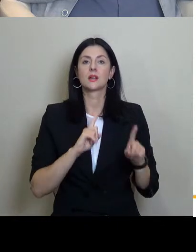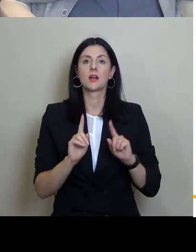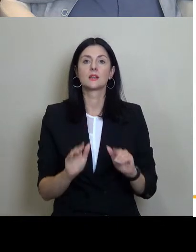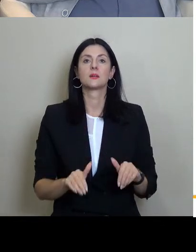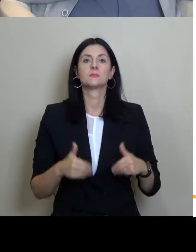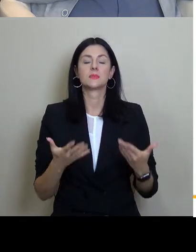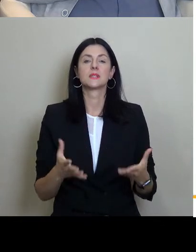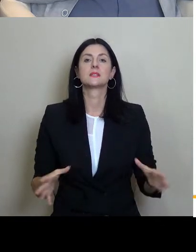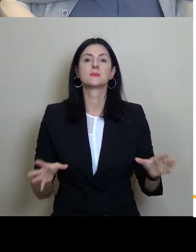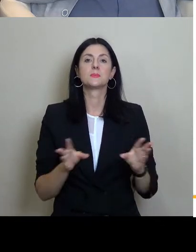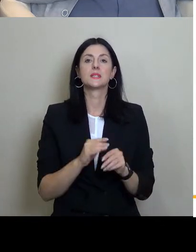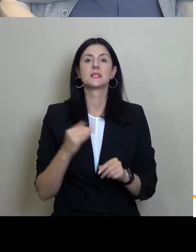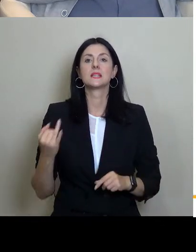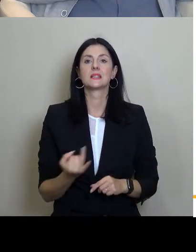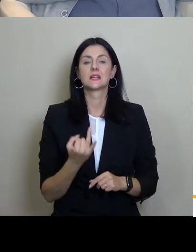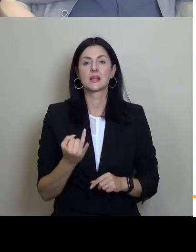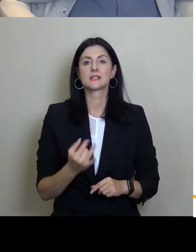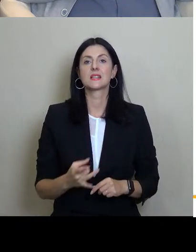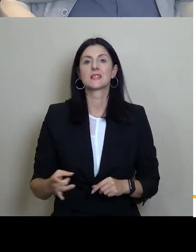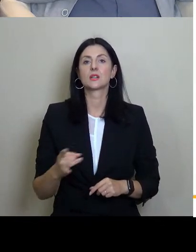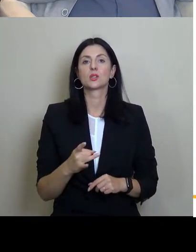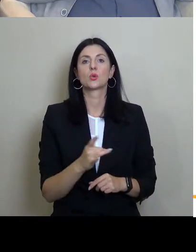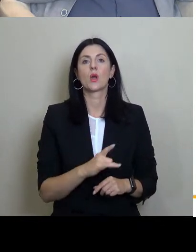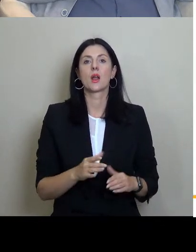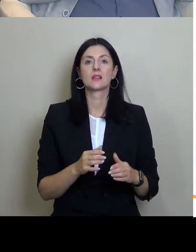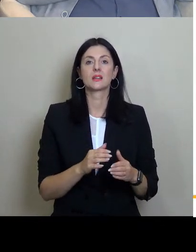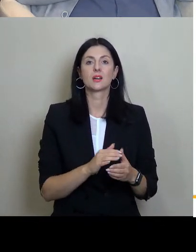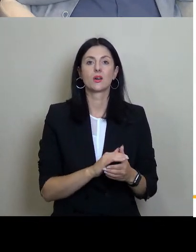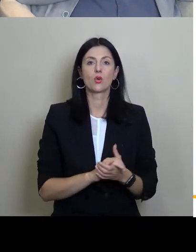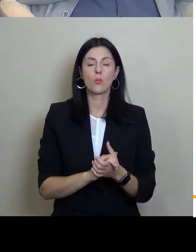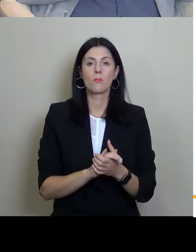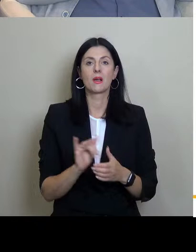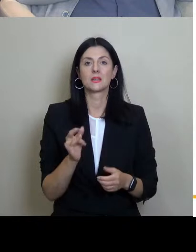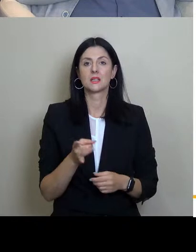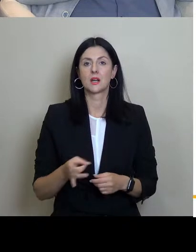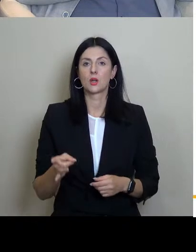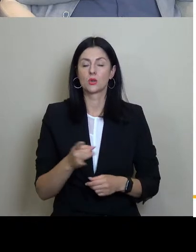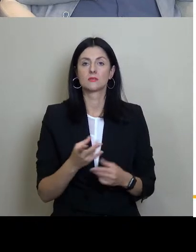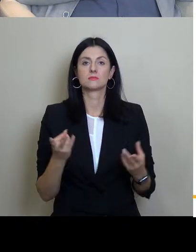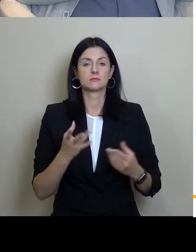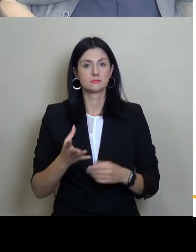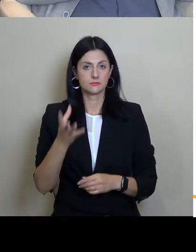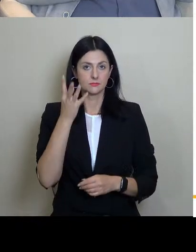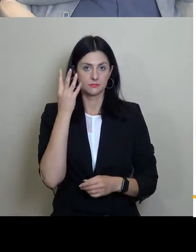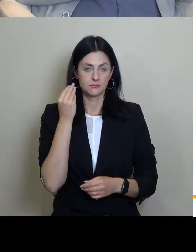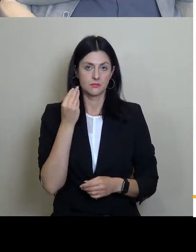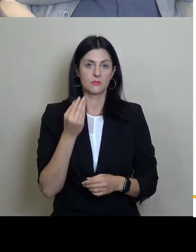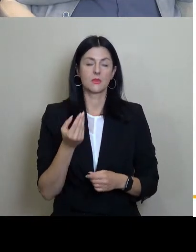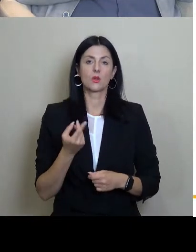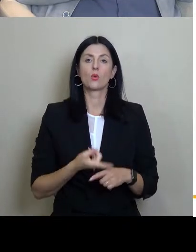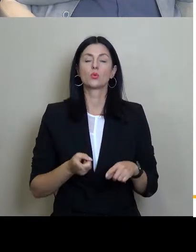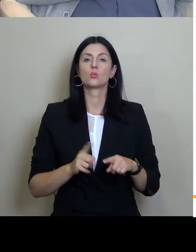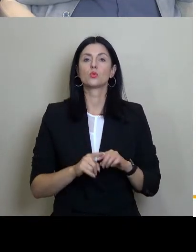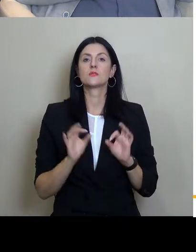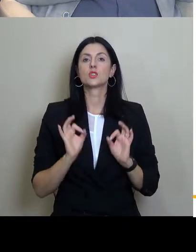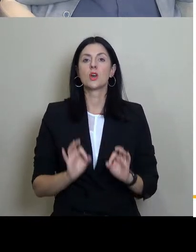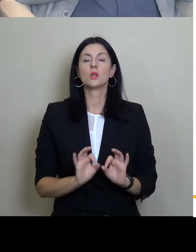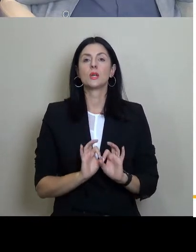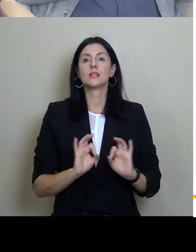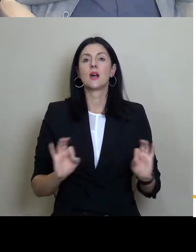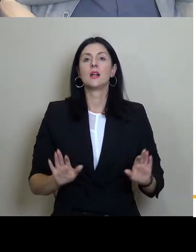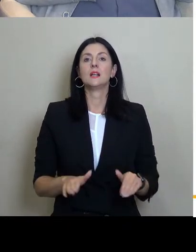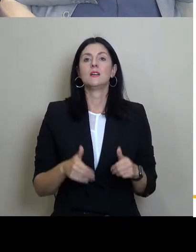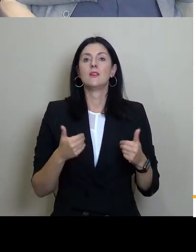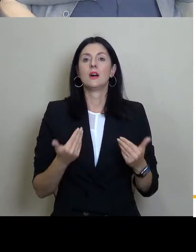Council, and they represent the joint interests of the territorial communities and the rayons, we have to take into account rayon